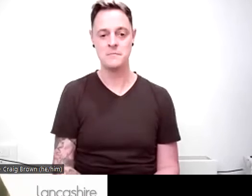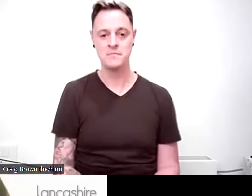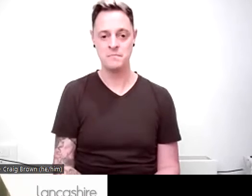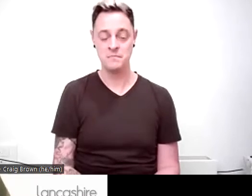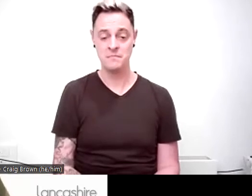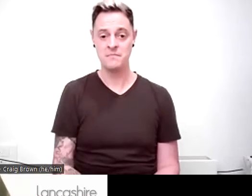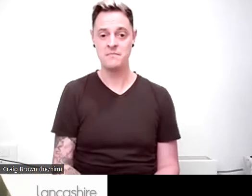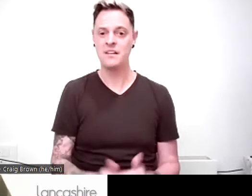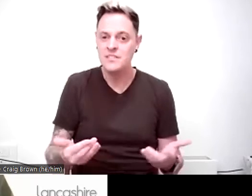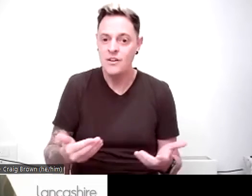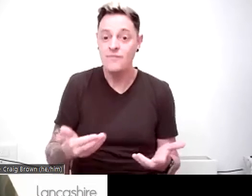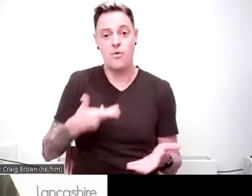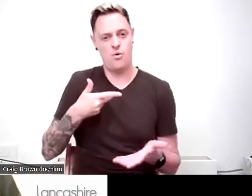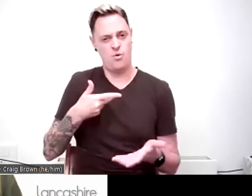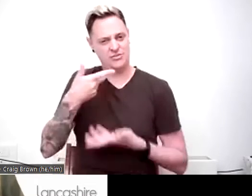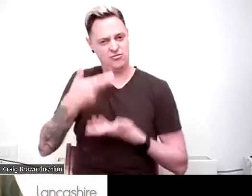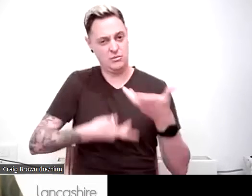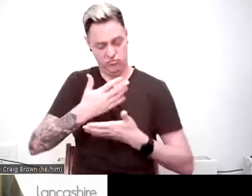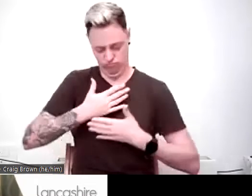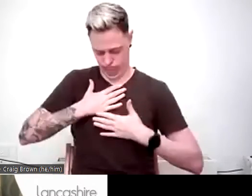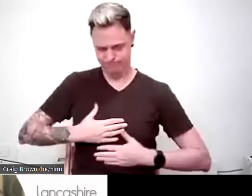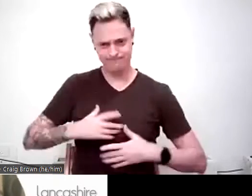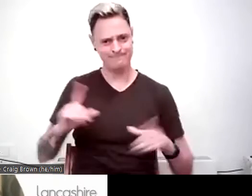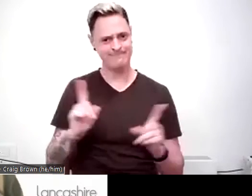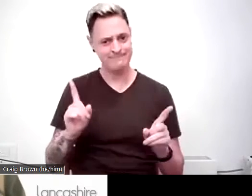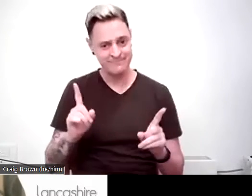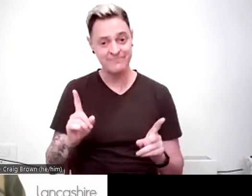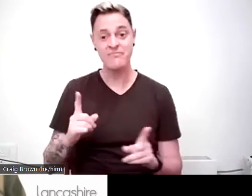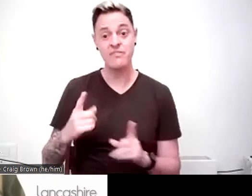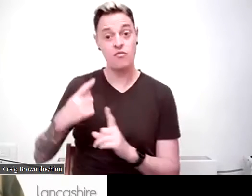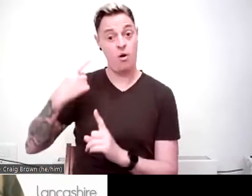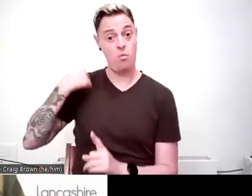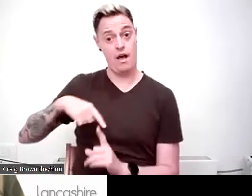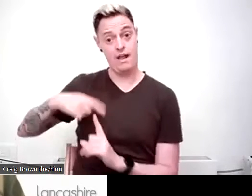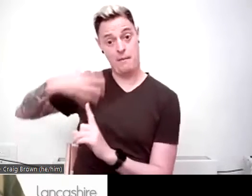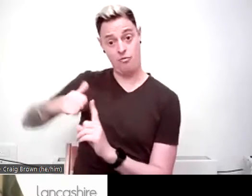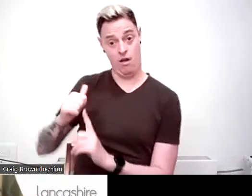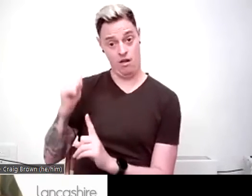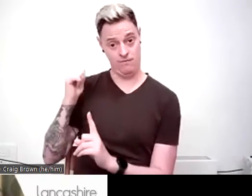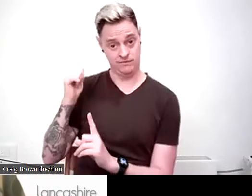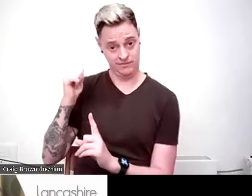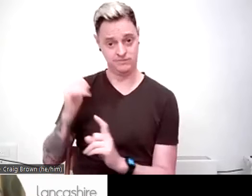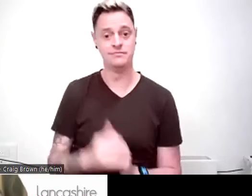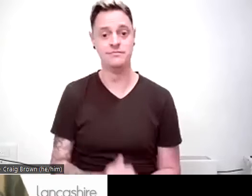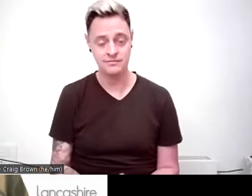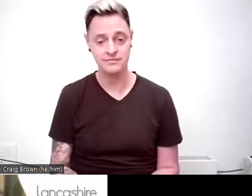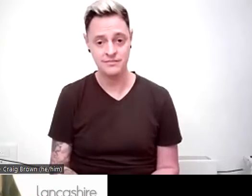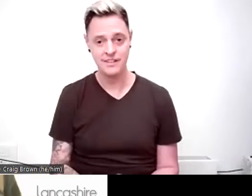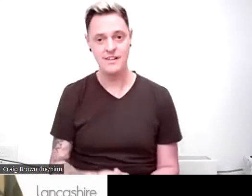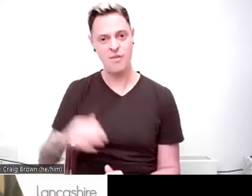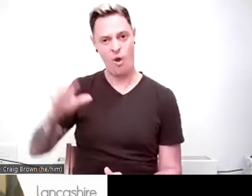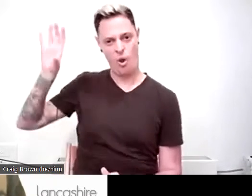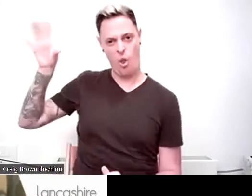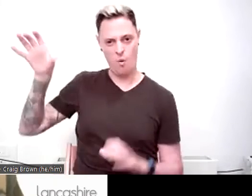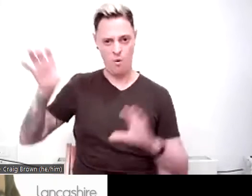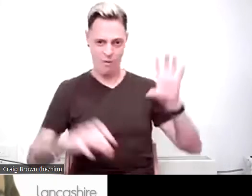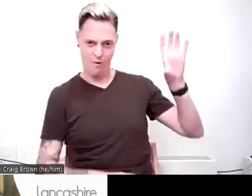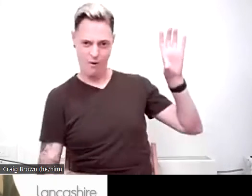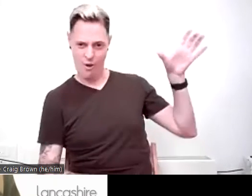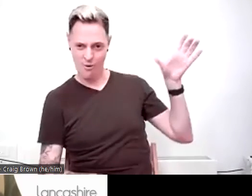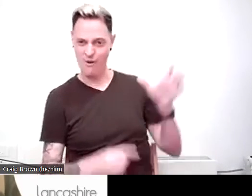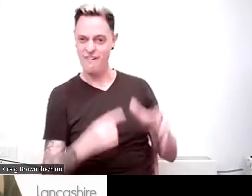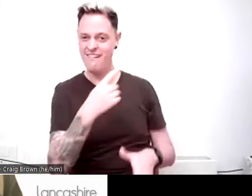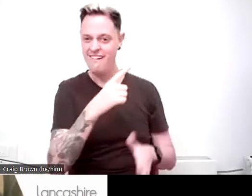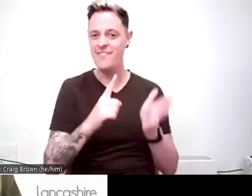bit of an audio description as well of myself. I've got a white background behind me, and there's logos either side of me that say